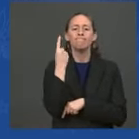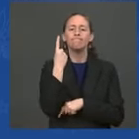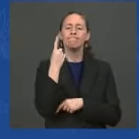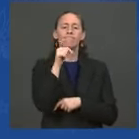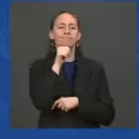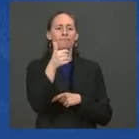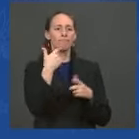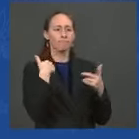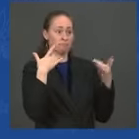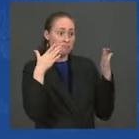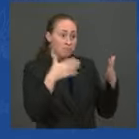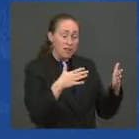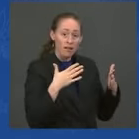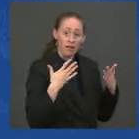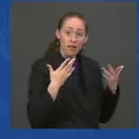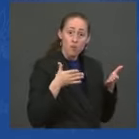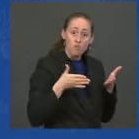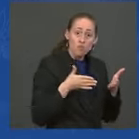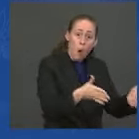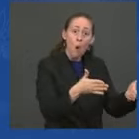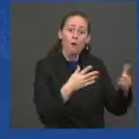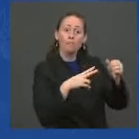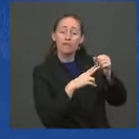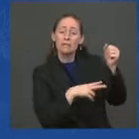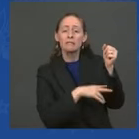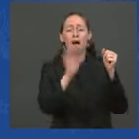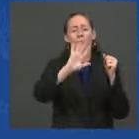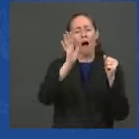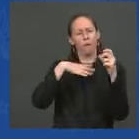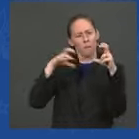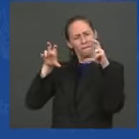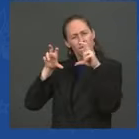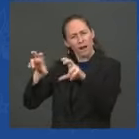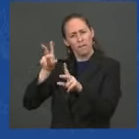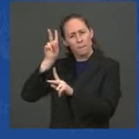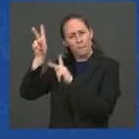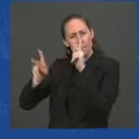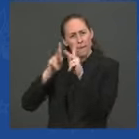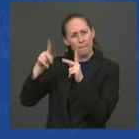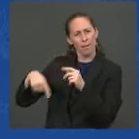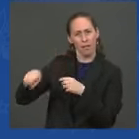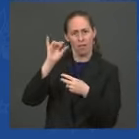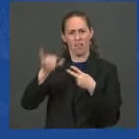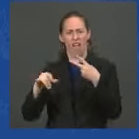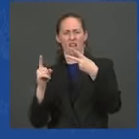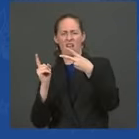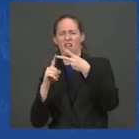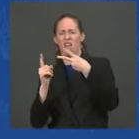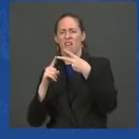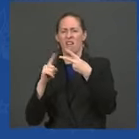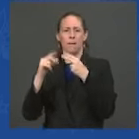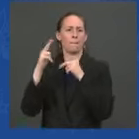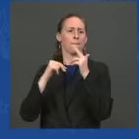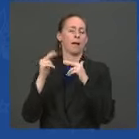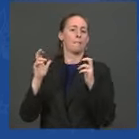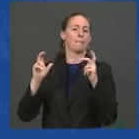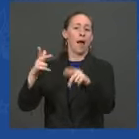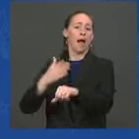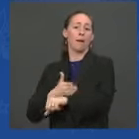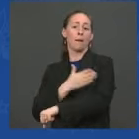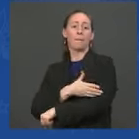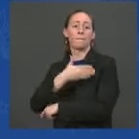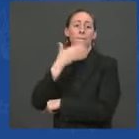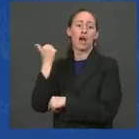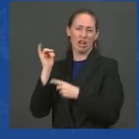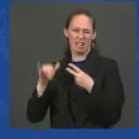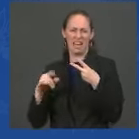infrastructure. We also have to invest in our people. And that's what the second bill does, the Build Back Better initiative. Seeing children